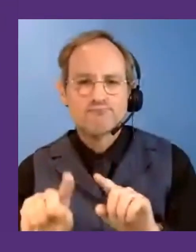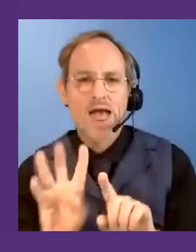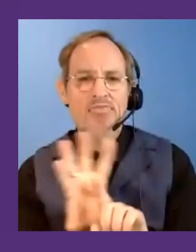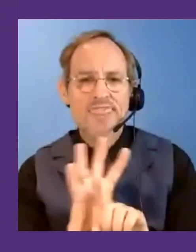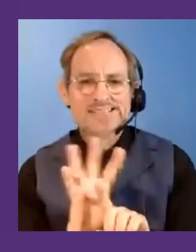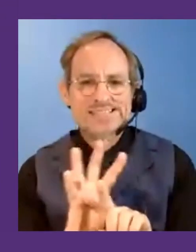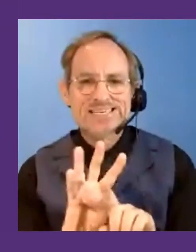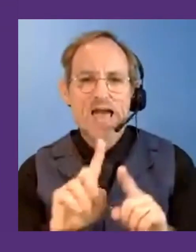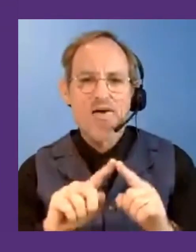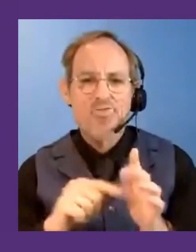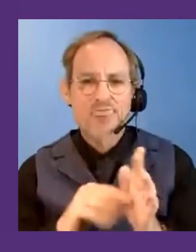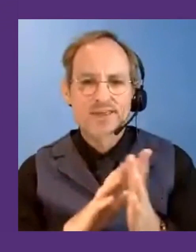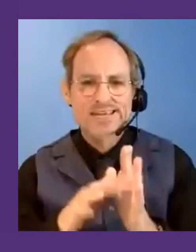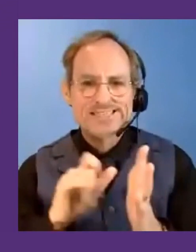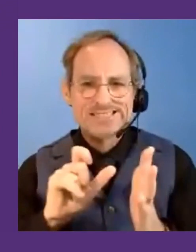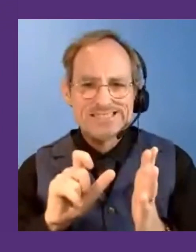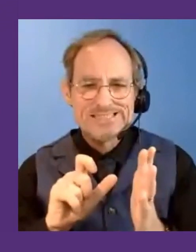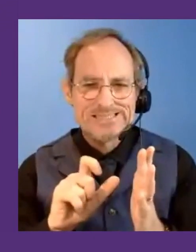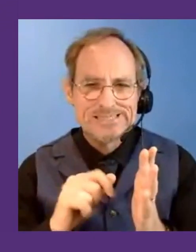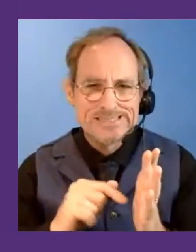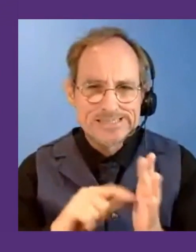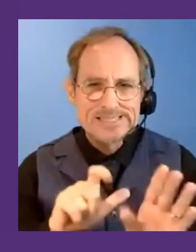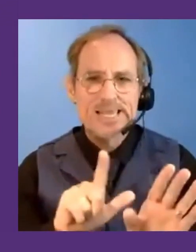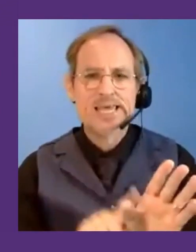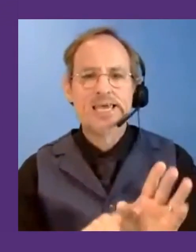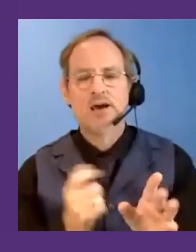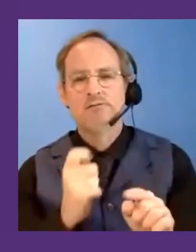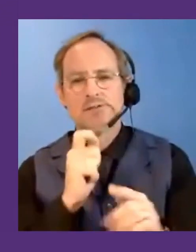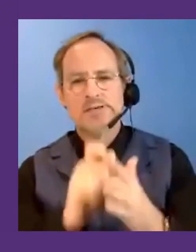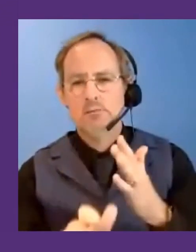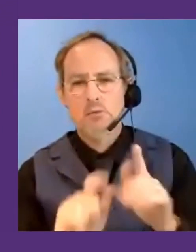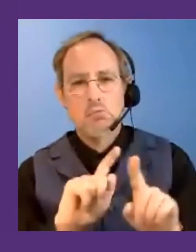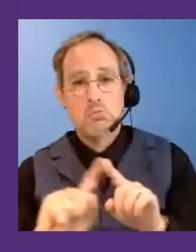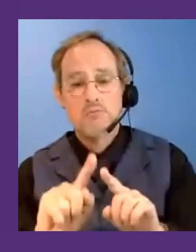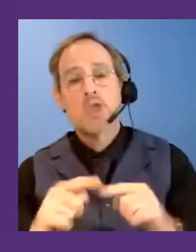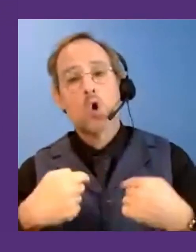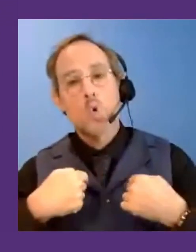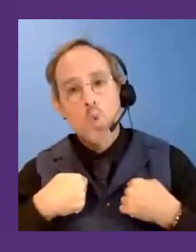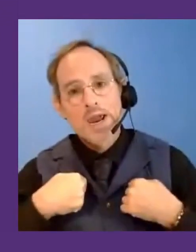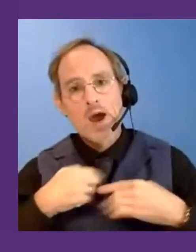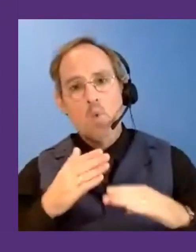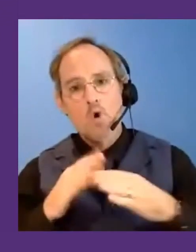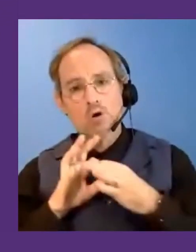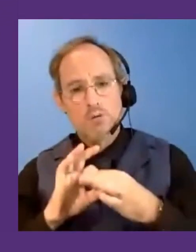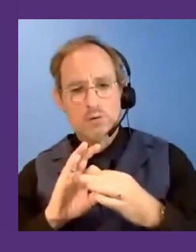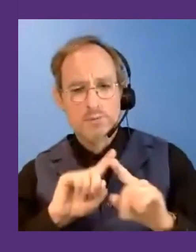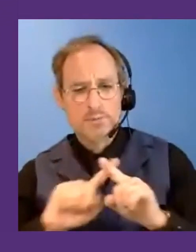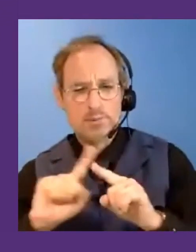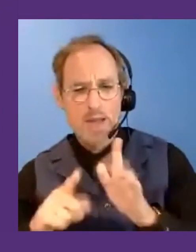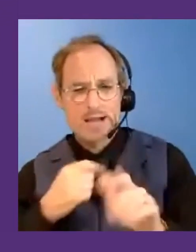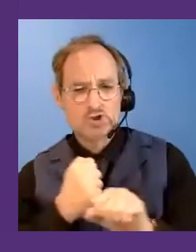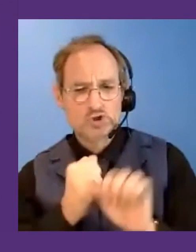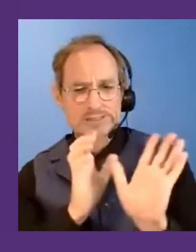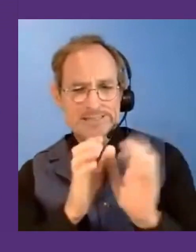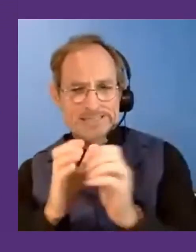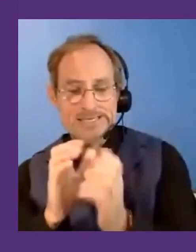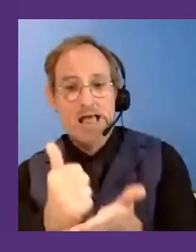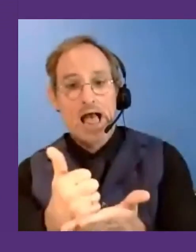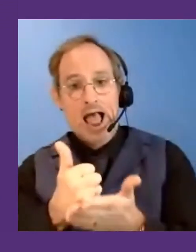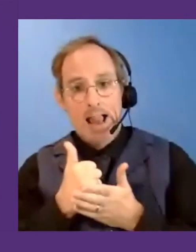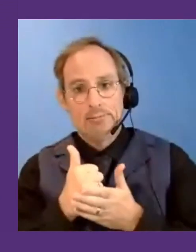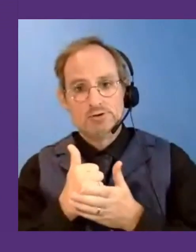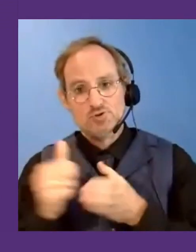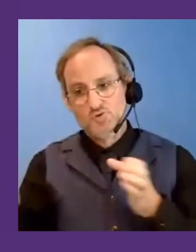expect. But we work with a load of specialist agencies who help us bring in the brightest and the best and